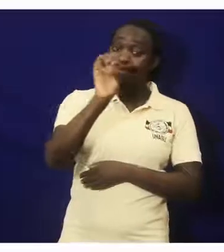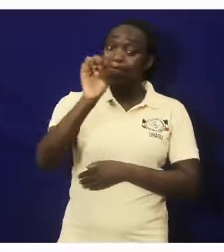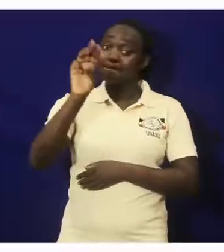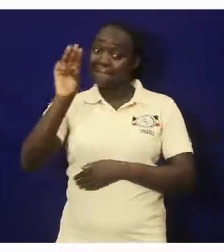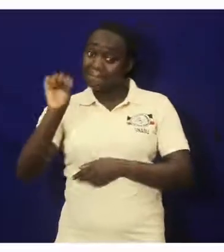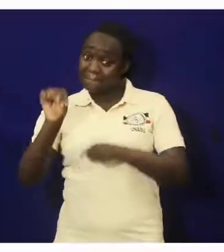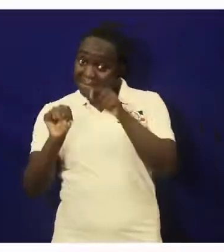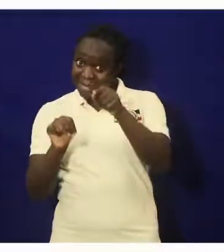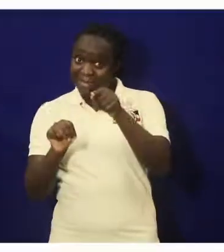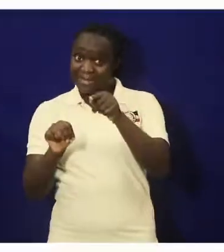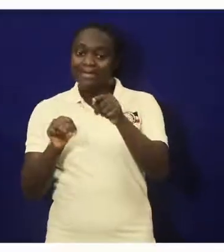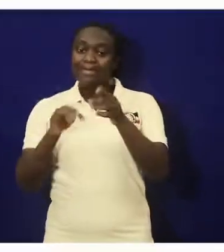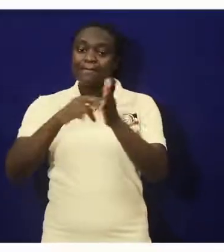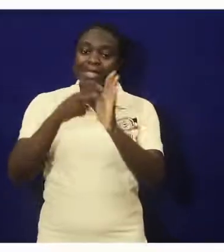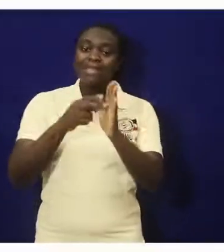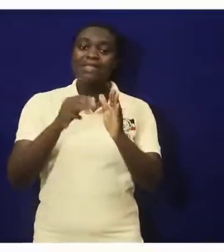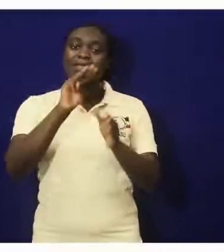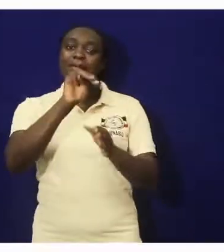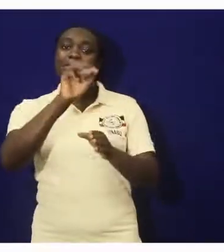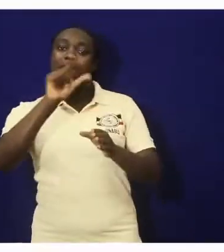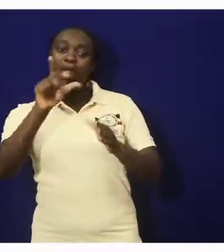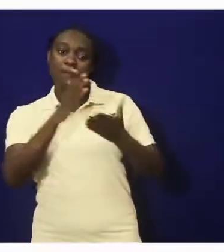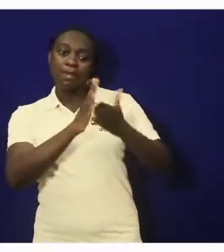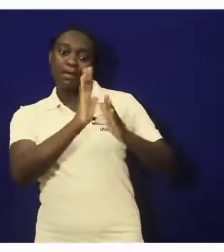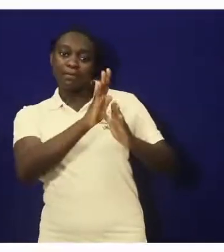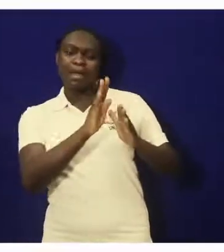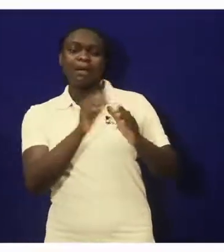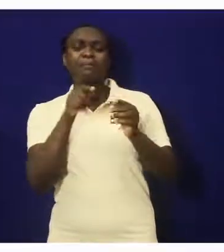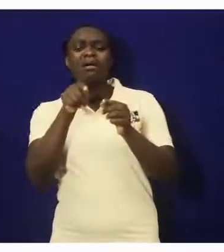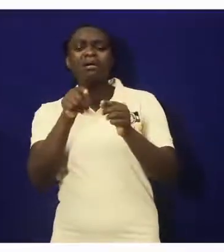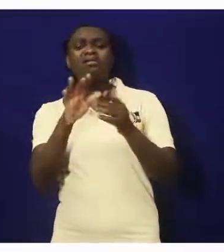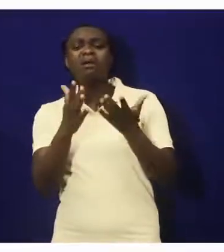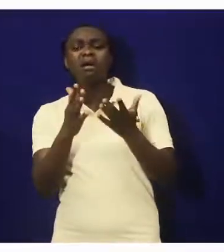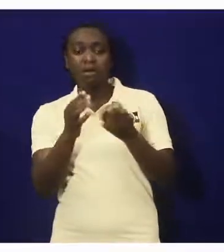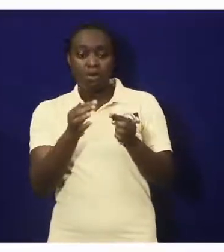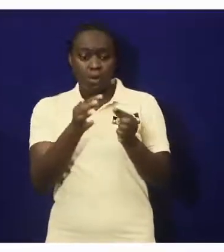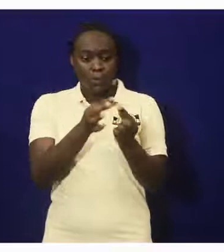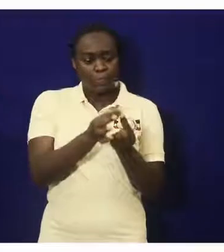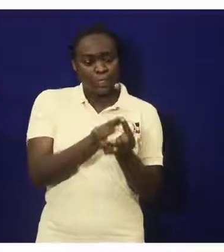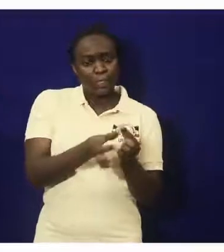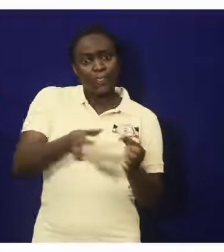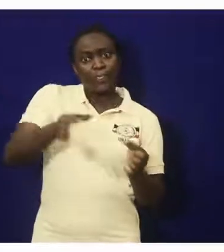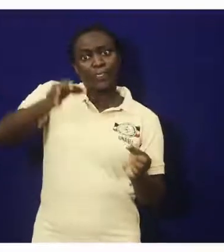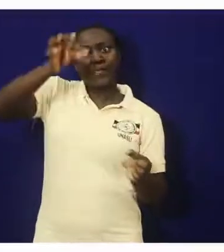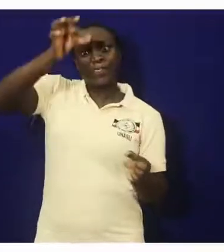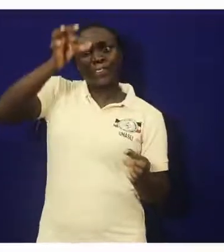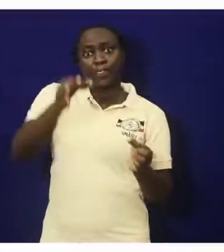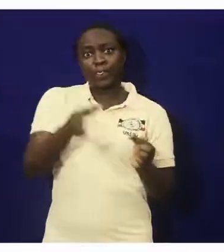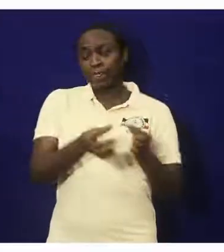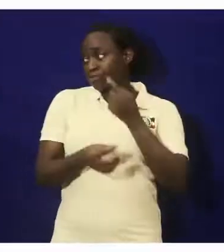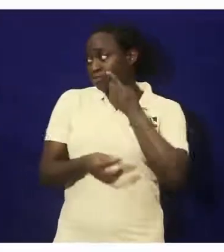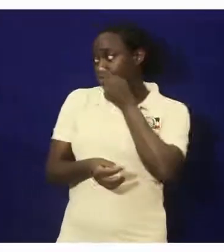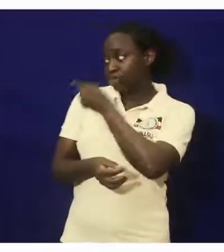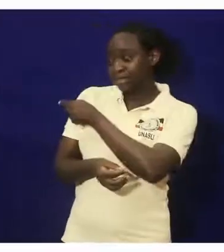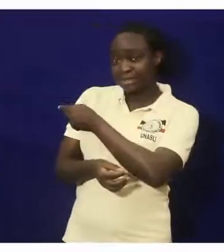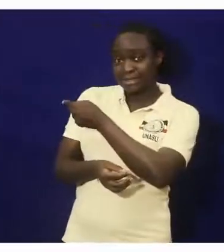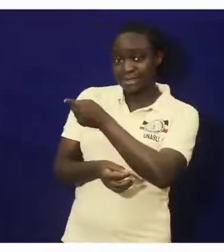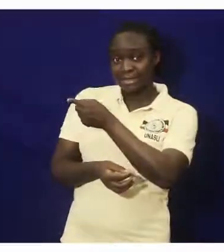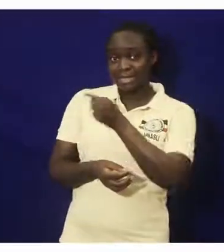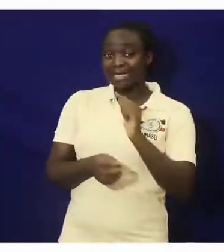That stamen has two parts. You can see those parts on the